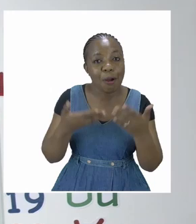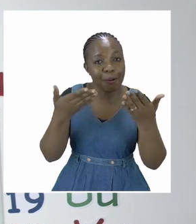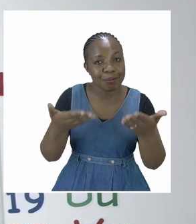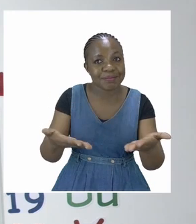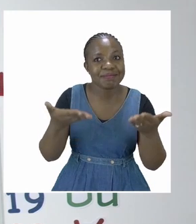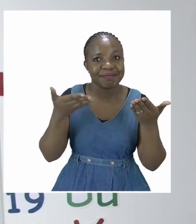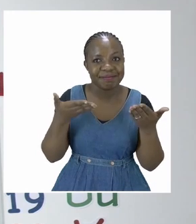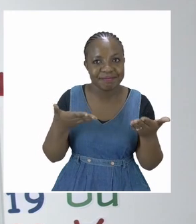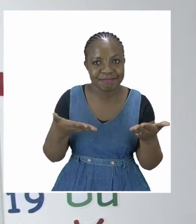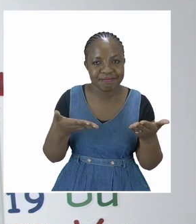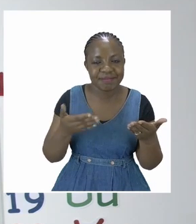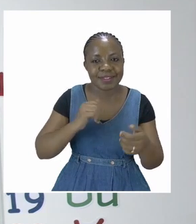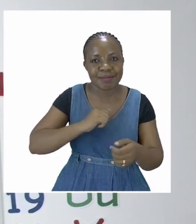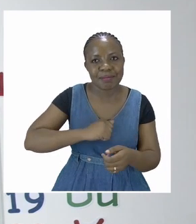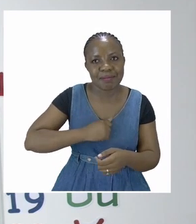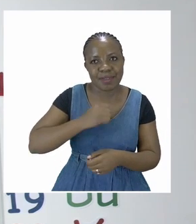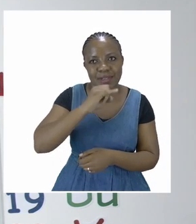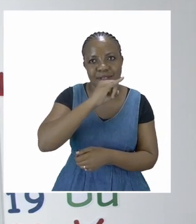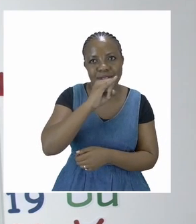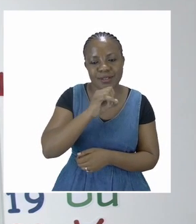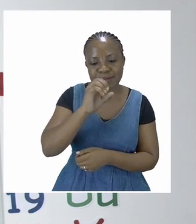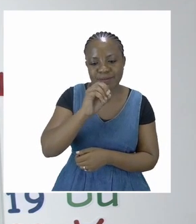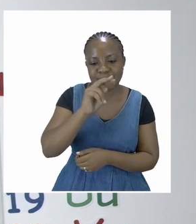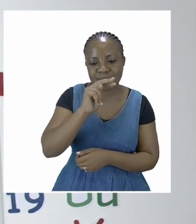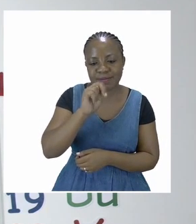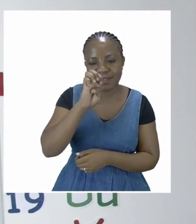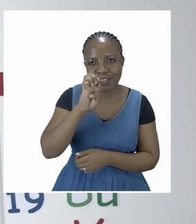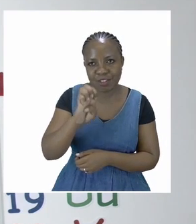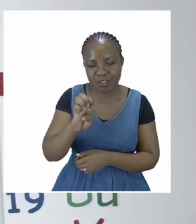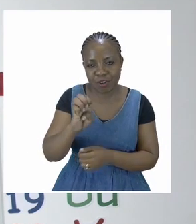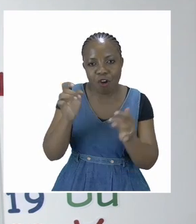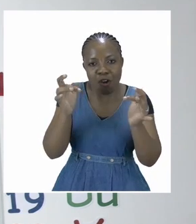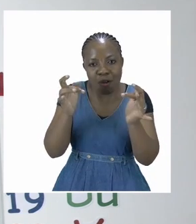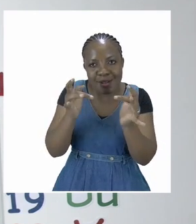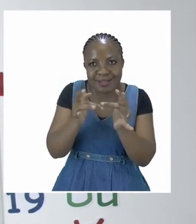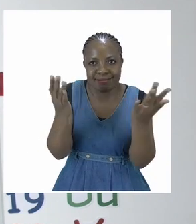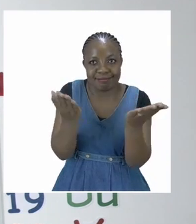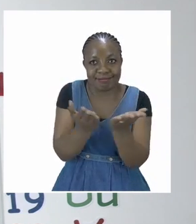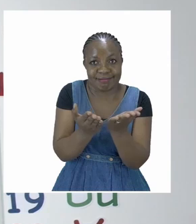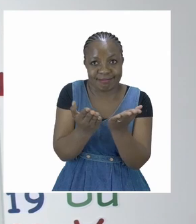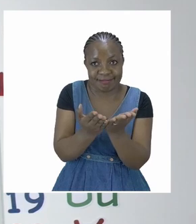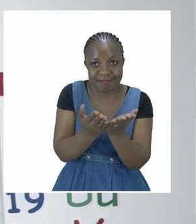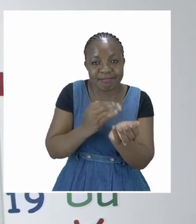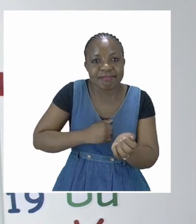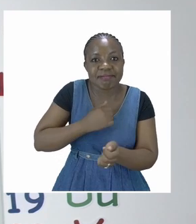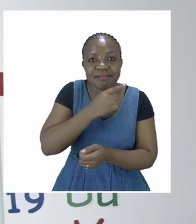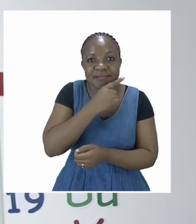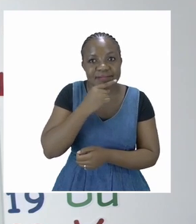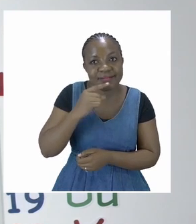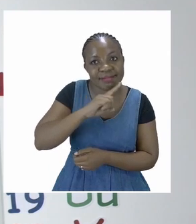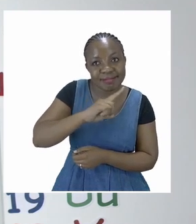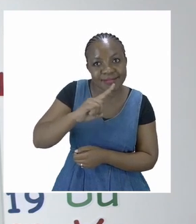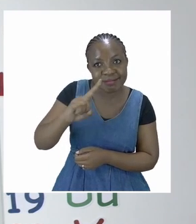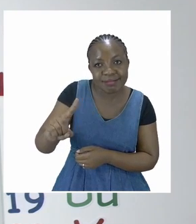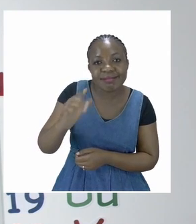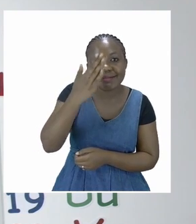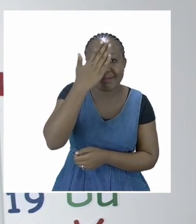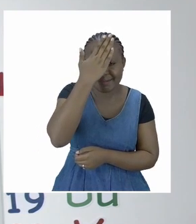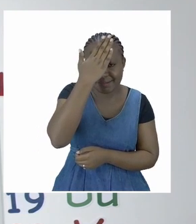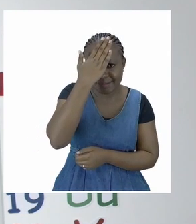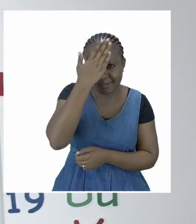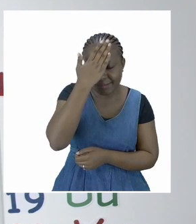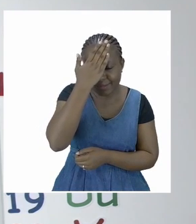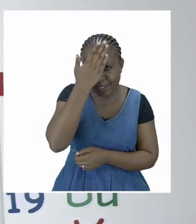Welcome to My Zone Online School. My name is Teacher Mutsa. Get your education